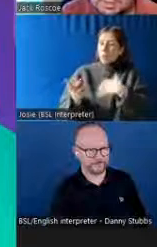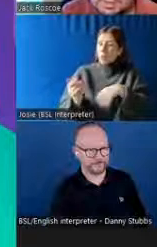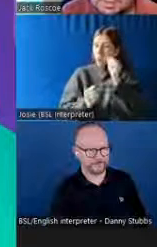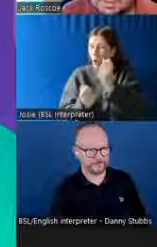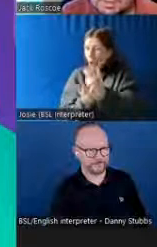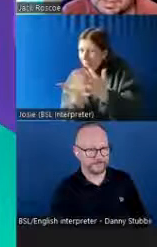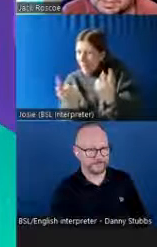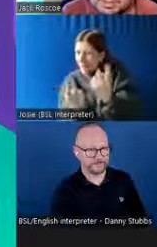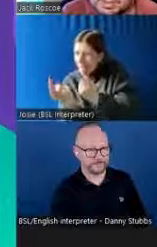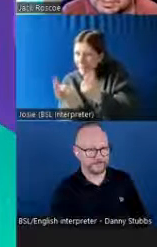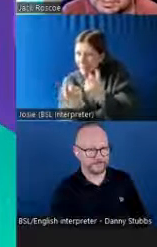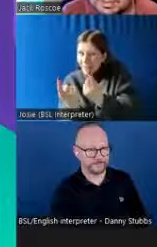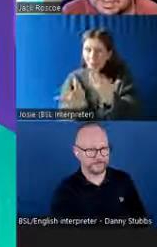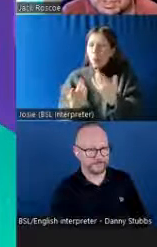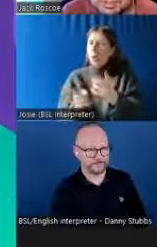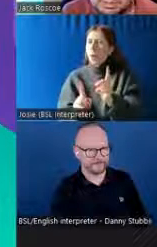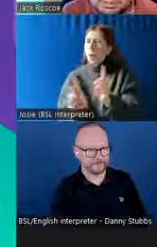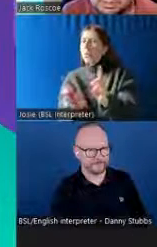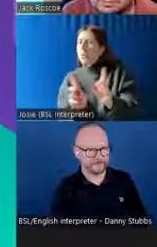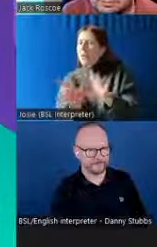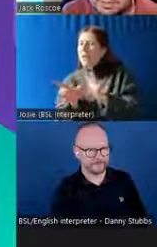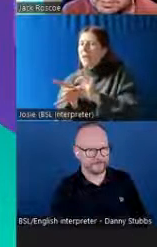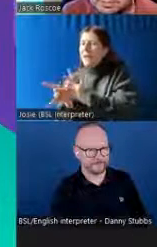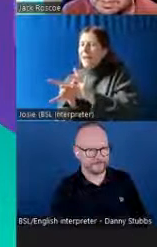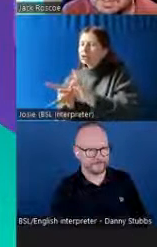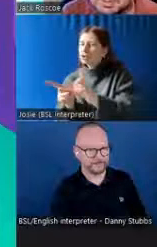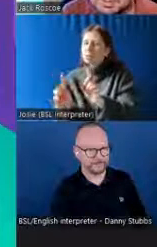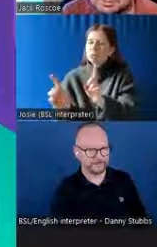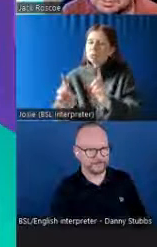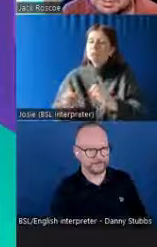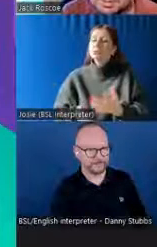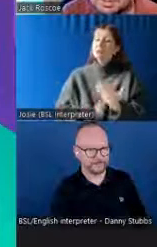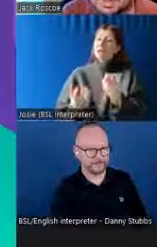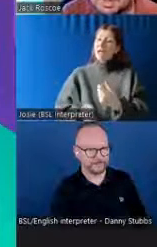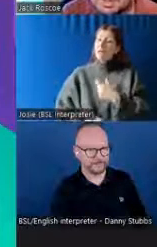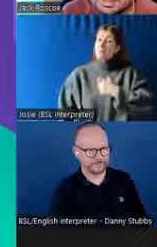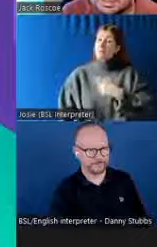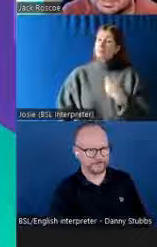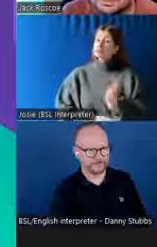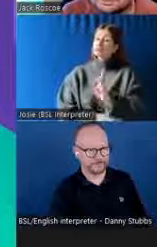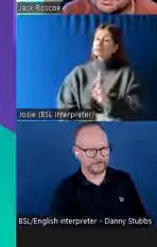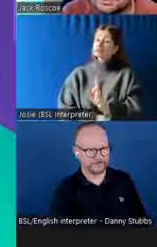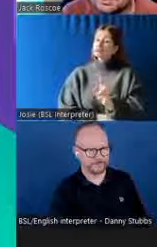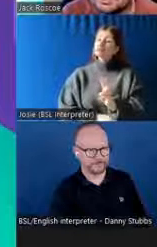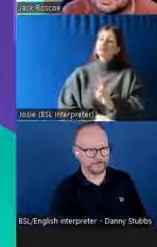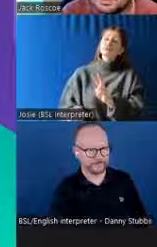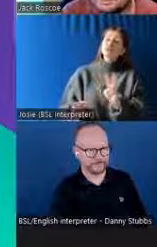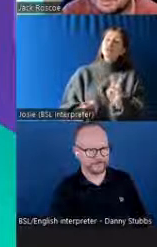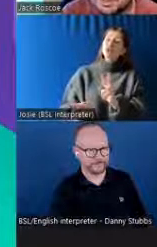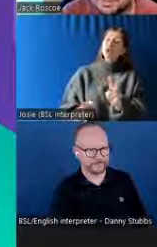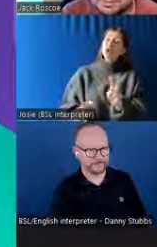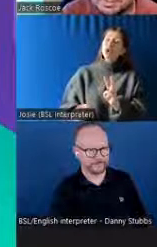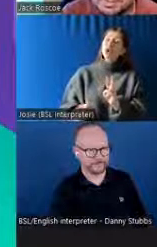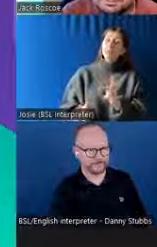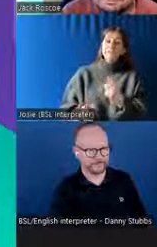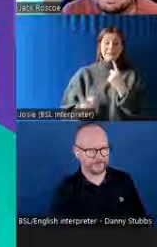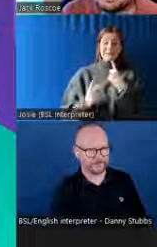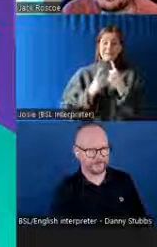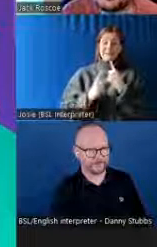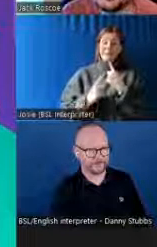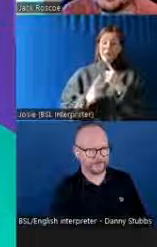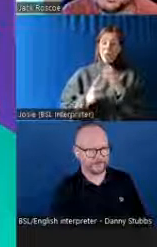reviewed, and they select people engaging with the work at random to be observed, and then details are recorded about what that person